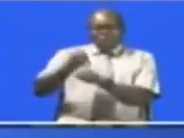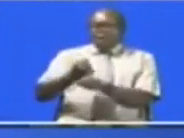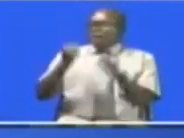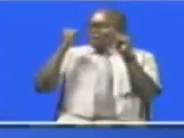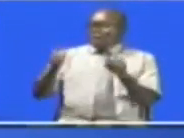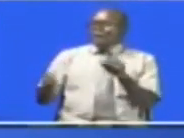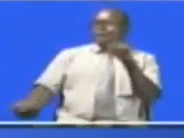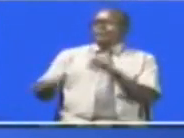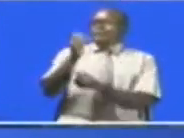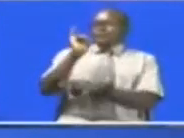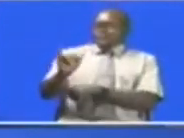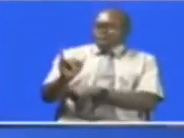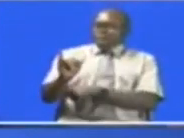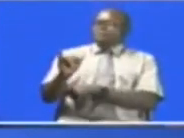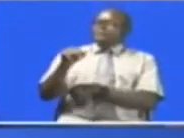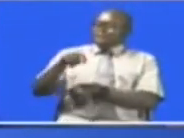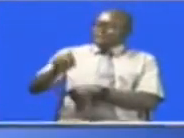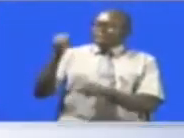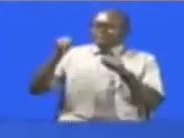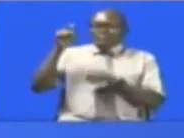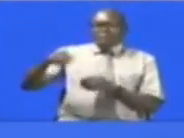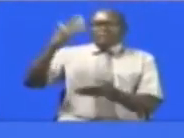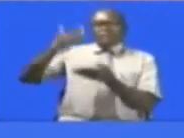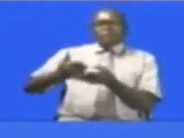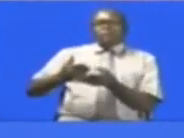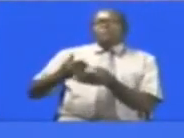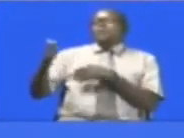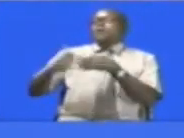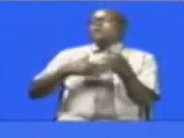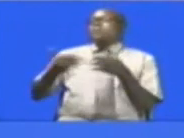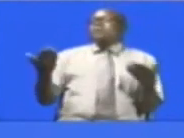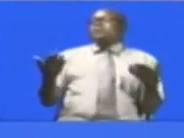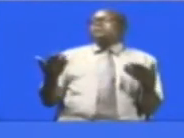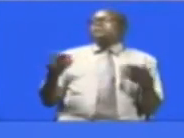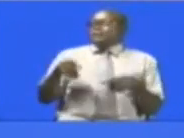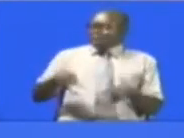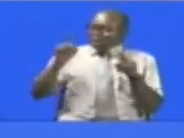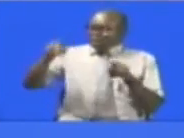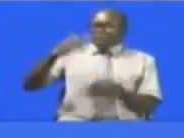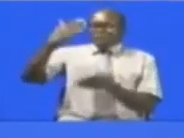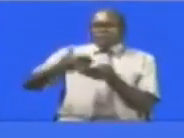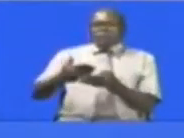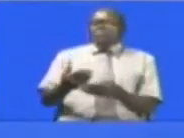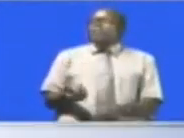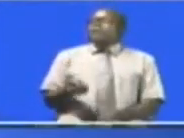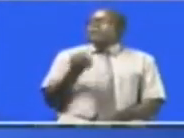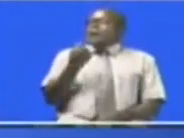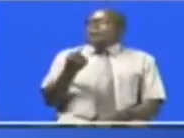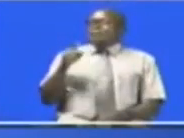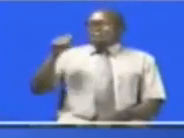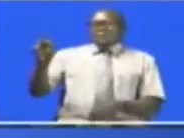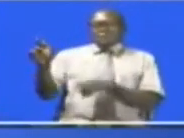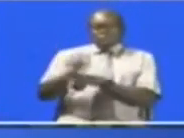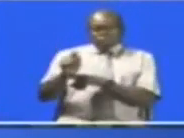to get... Yes, and the athlete himself should stop this thing. Nobody else. It's the athlete themselves. It's the athlete, either he trains